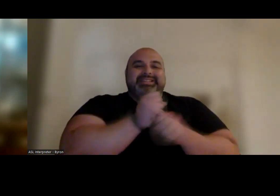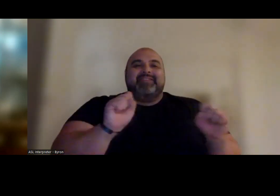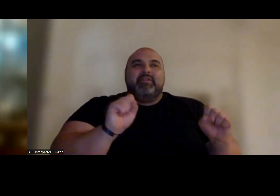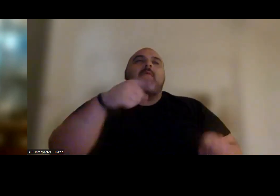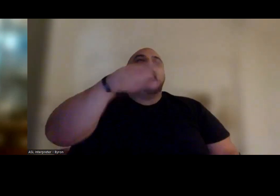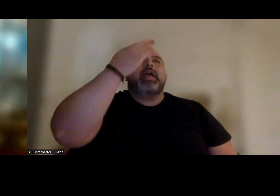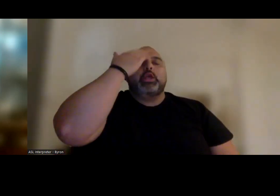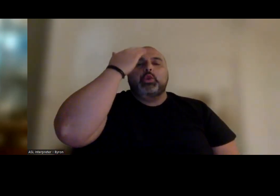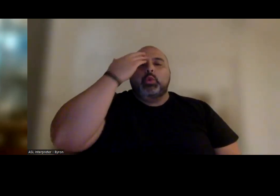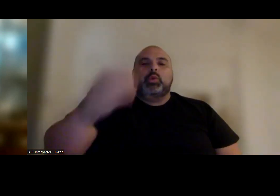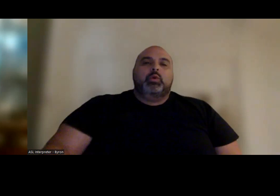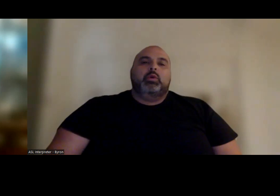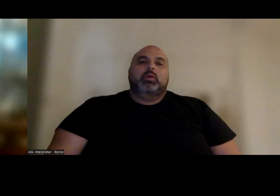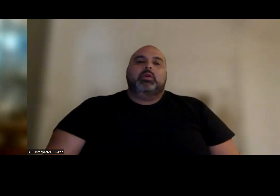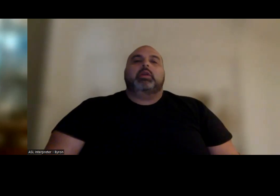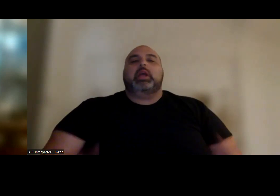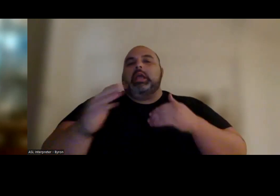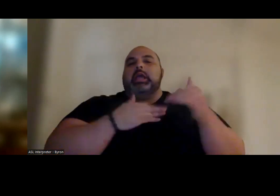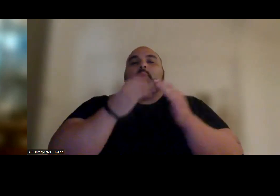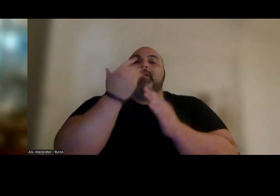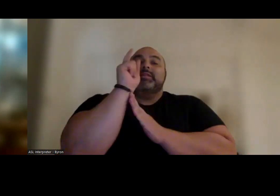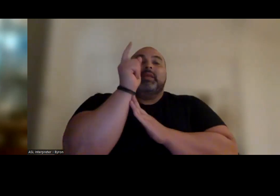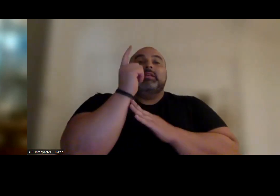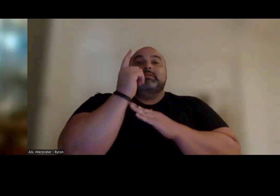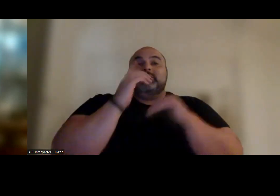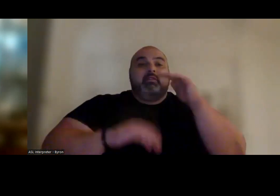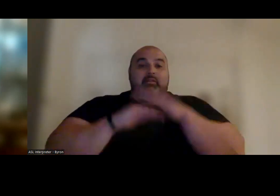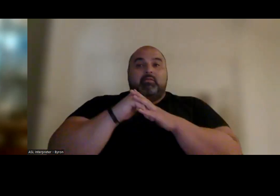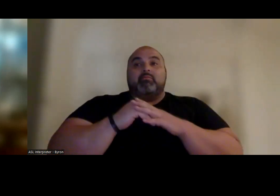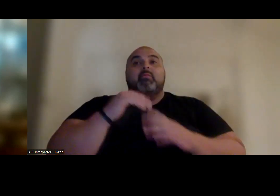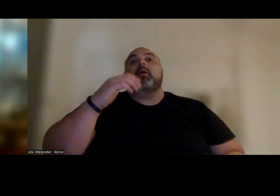knew. Anyway, 15 minutes was up, came back,